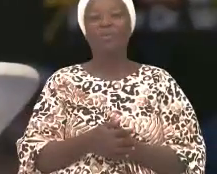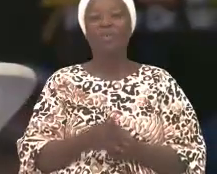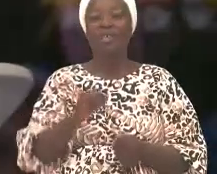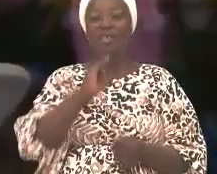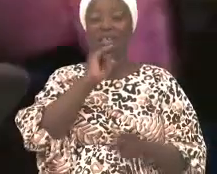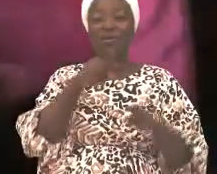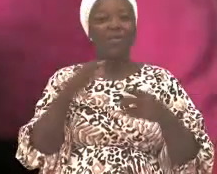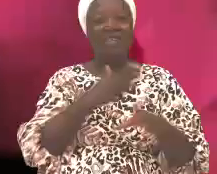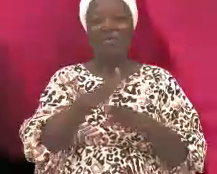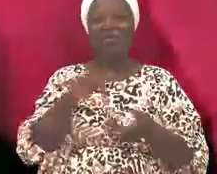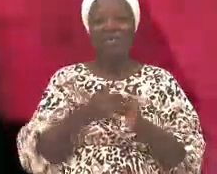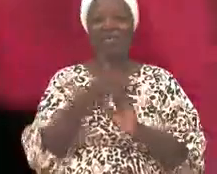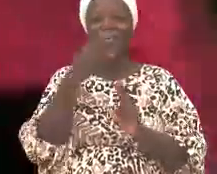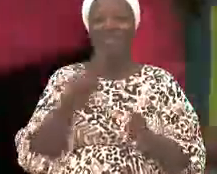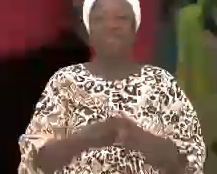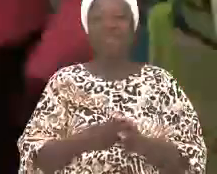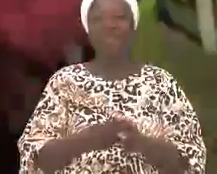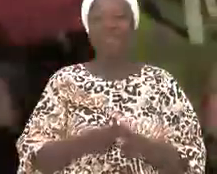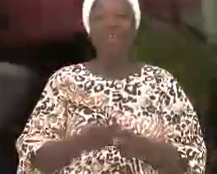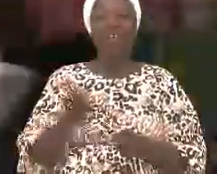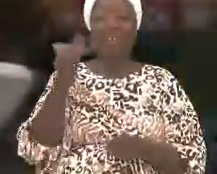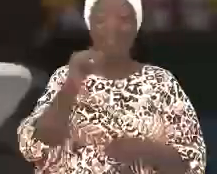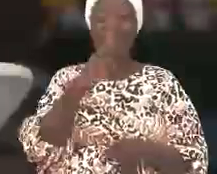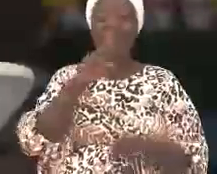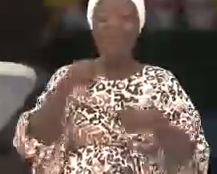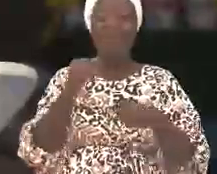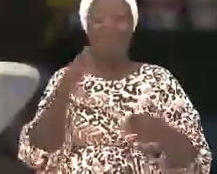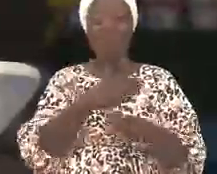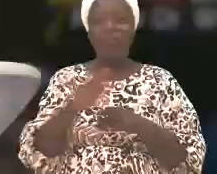away. They are going away.